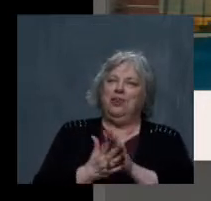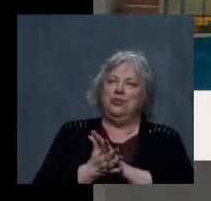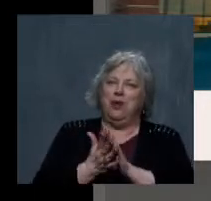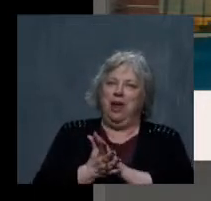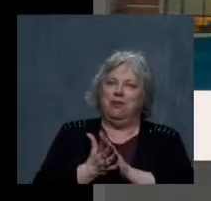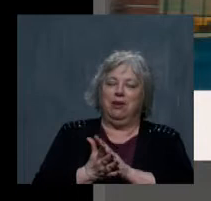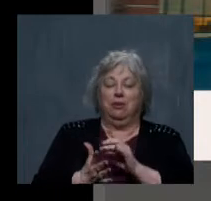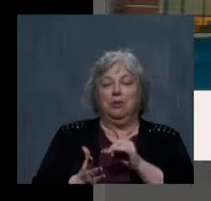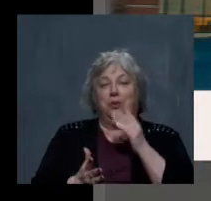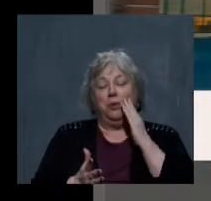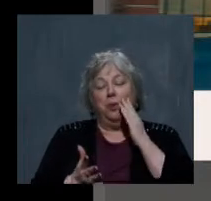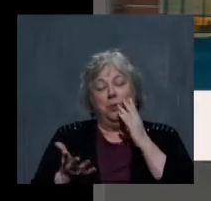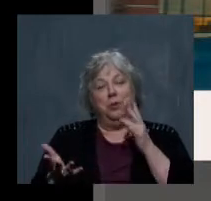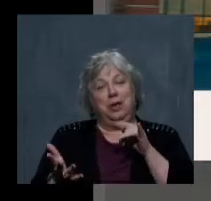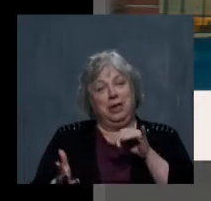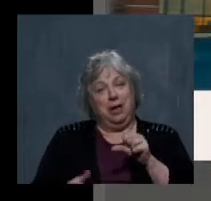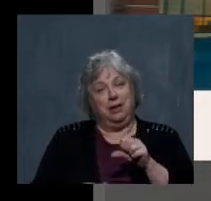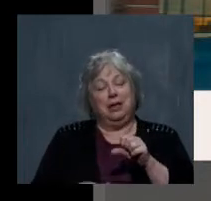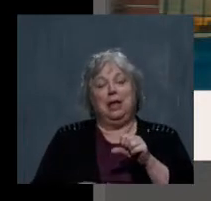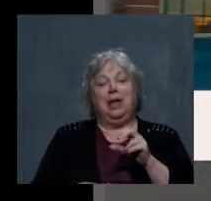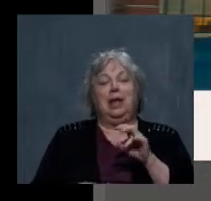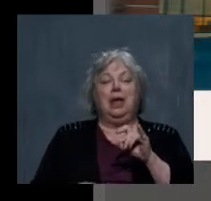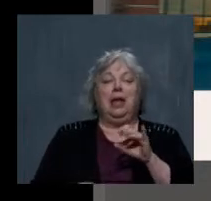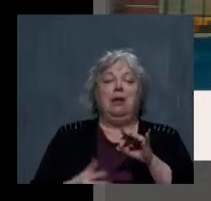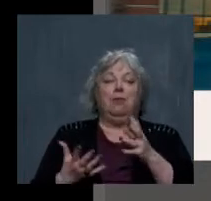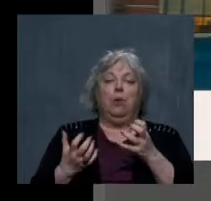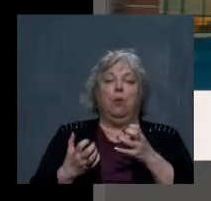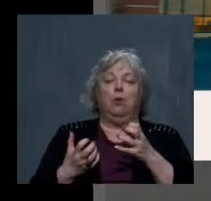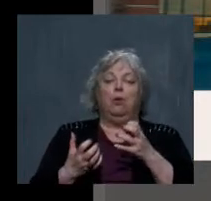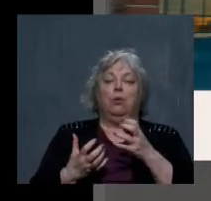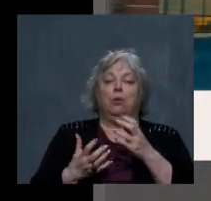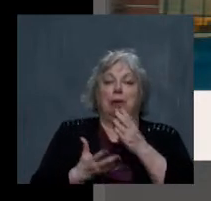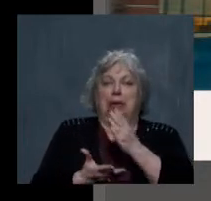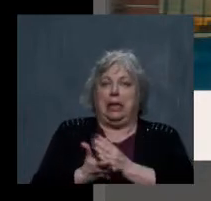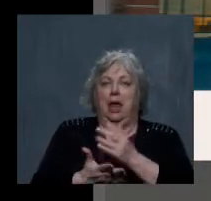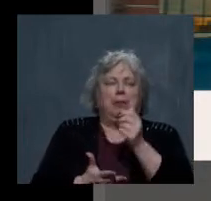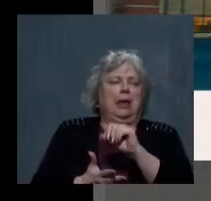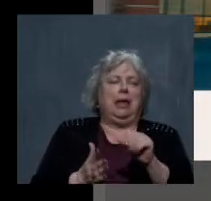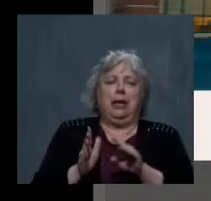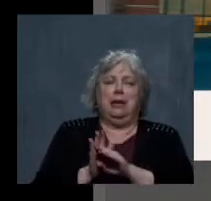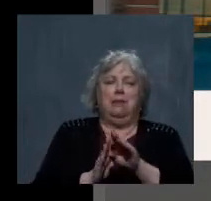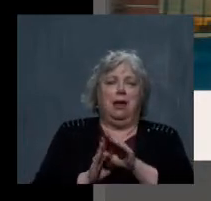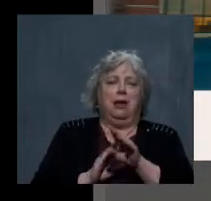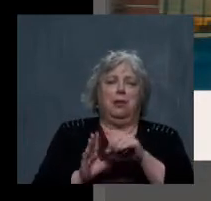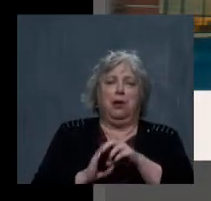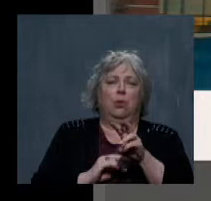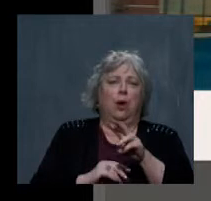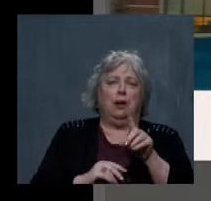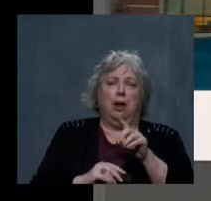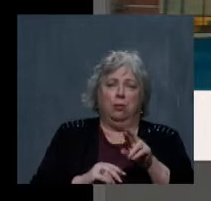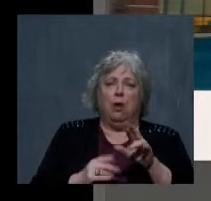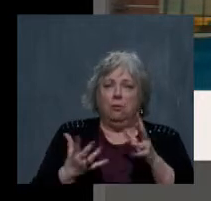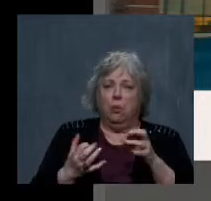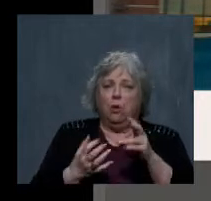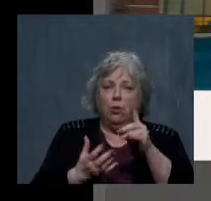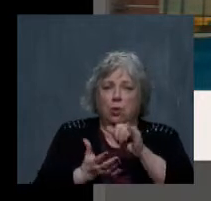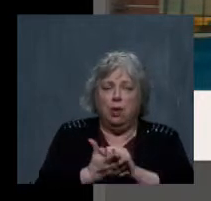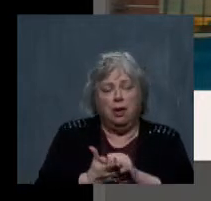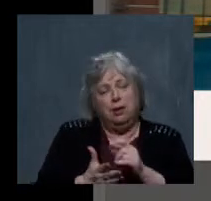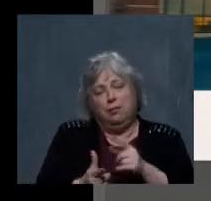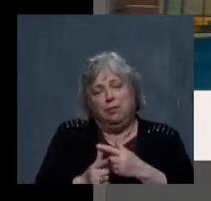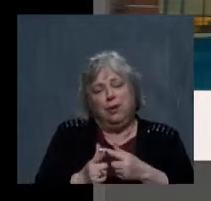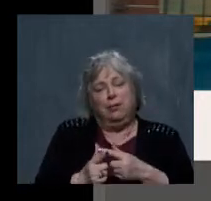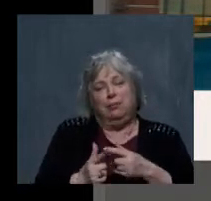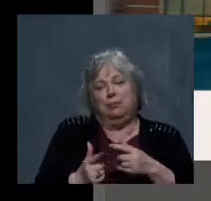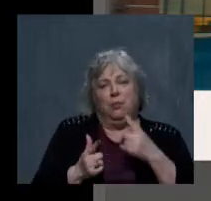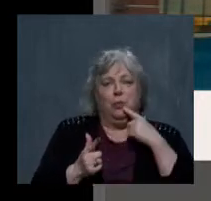they do talk about traffic, and yes, unless we want to stop any development in West Little Rock, and if we want to do that, then it's going